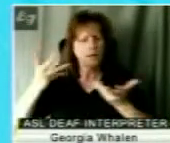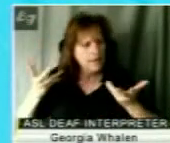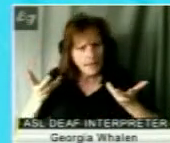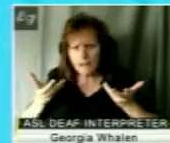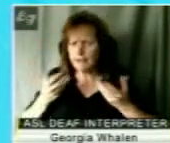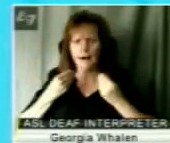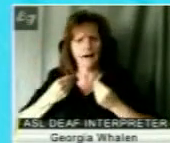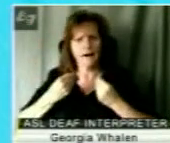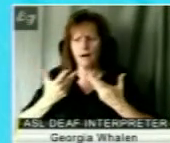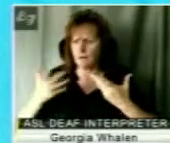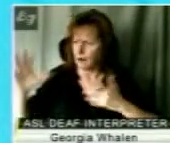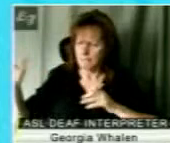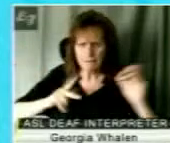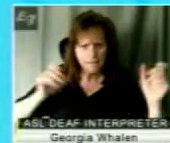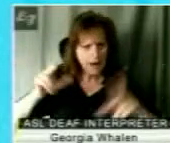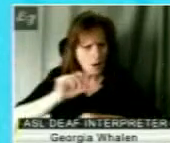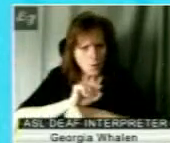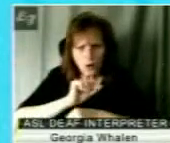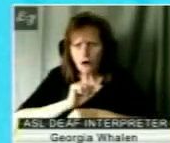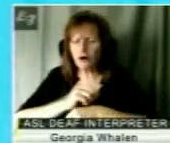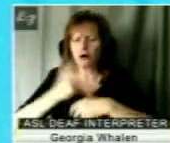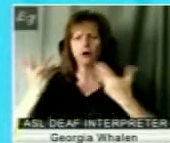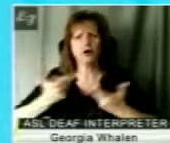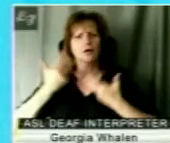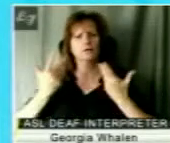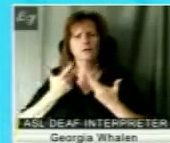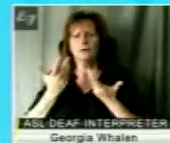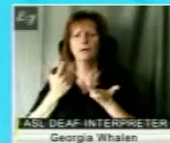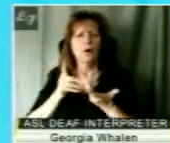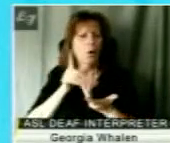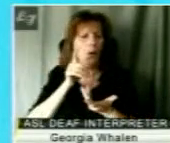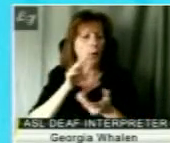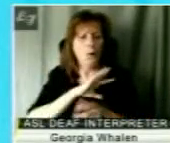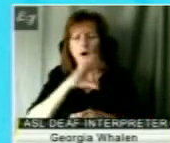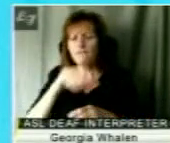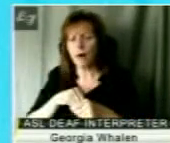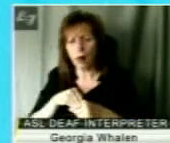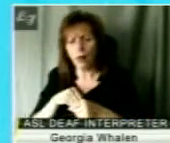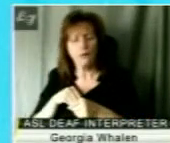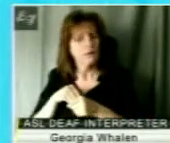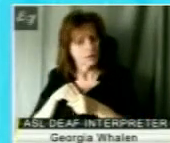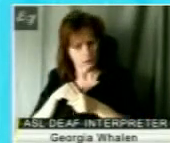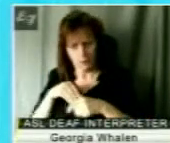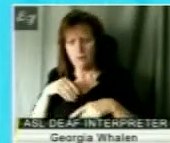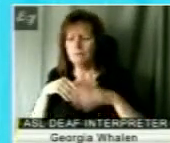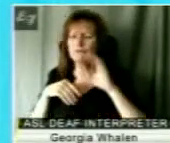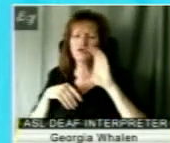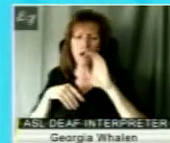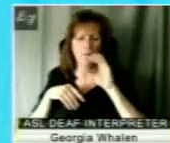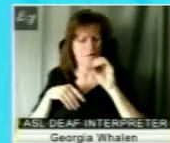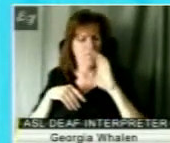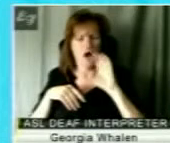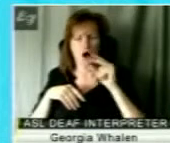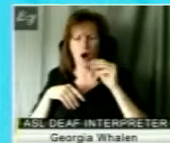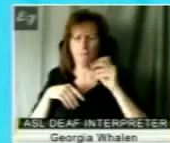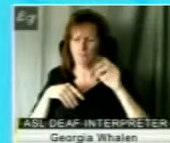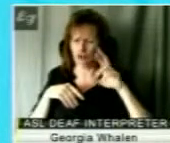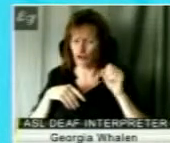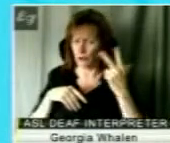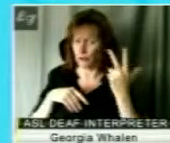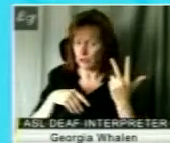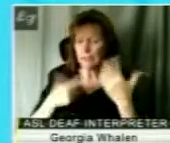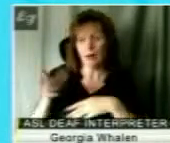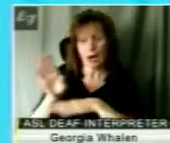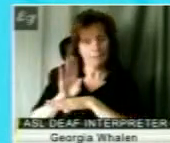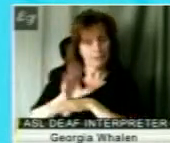up. Participating in all of this are our three chambers of commerce, our business improvement areas, representation from